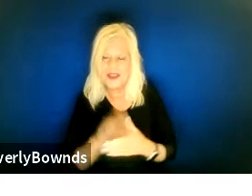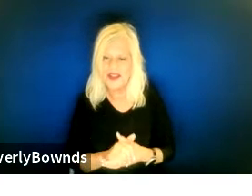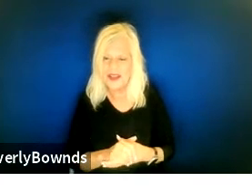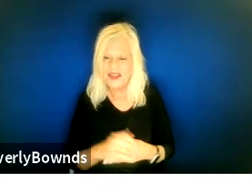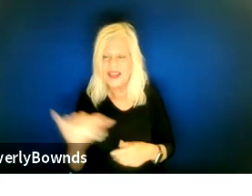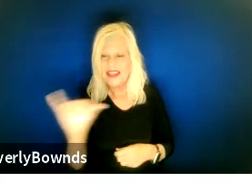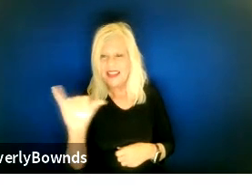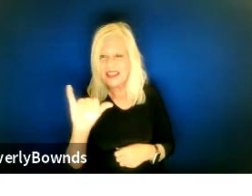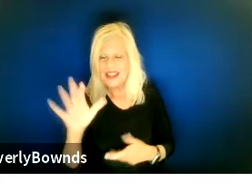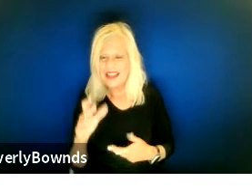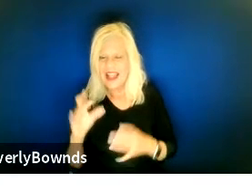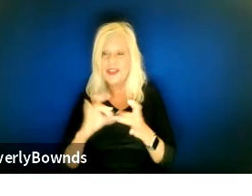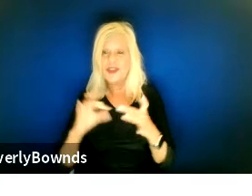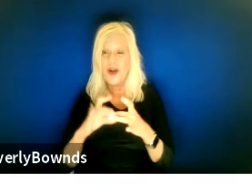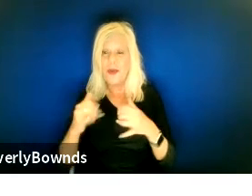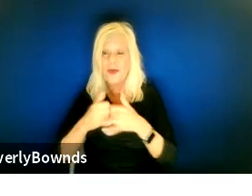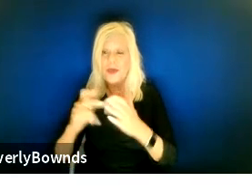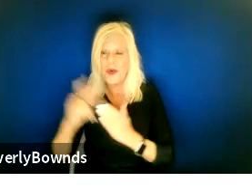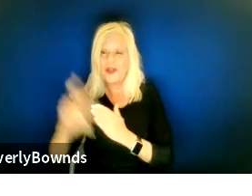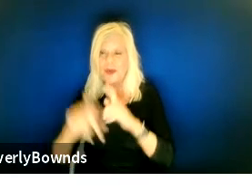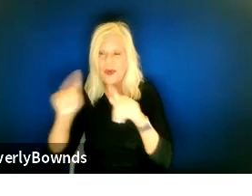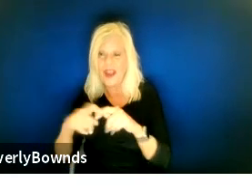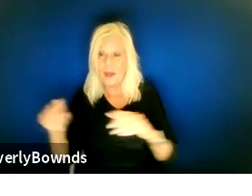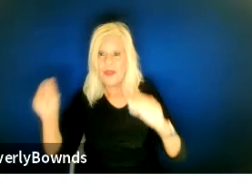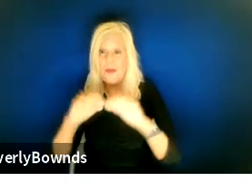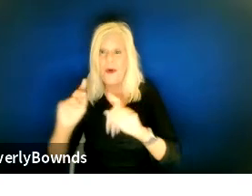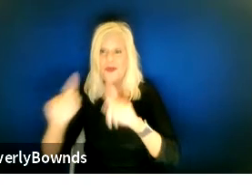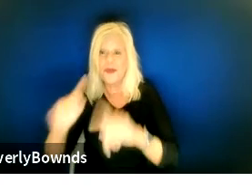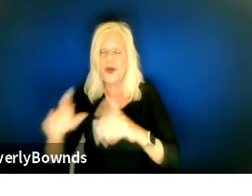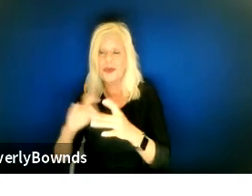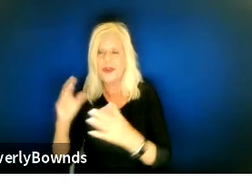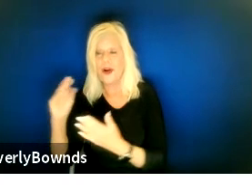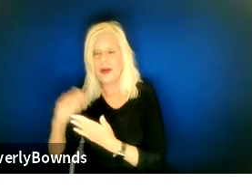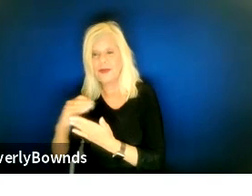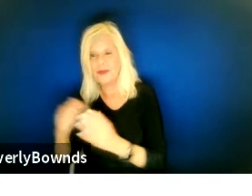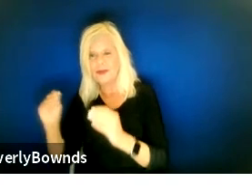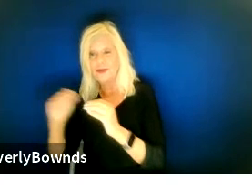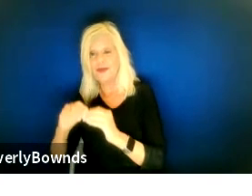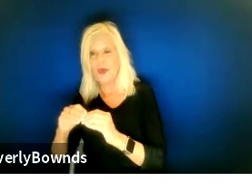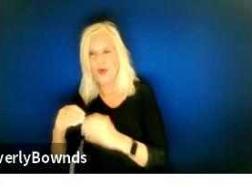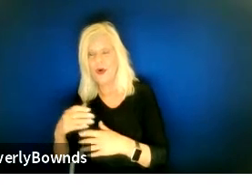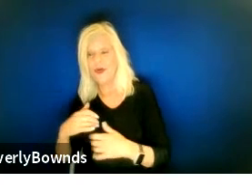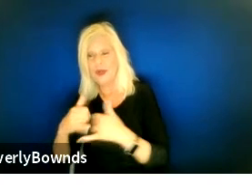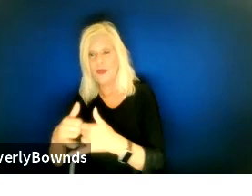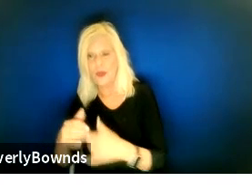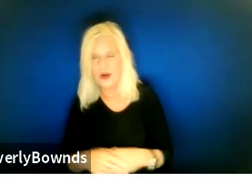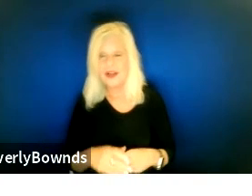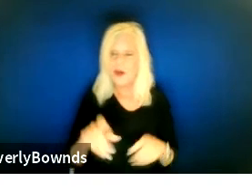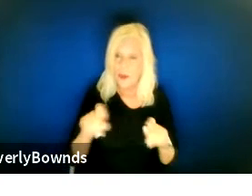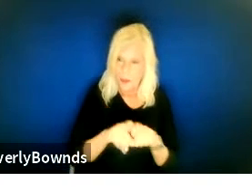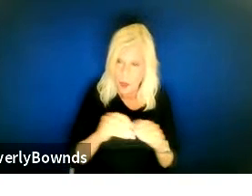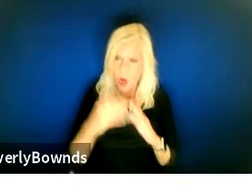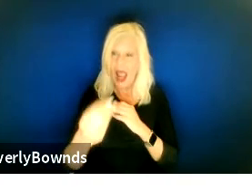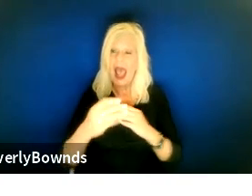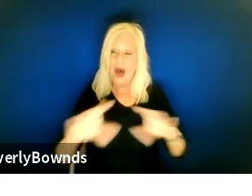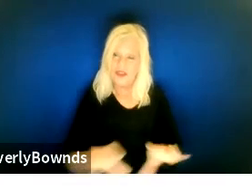your Starbucks rewards program. The more you go outdoor and become active, instantly you get digital